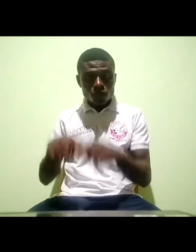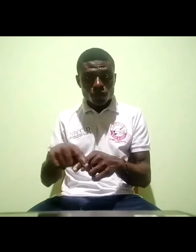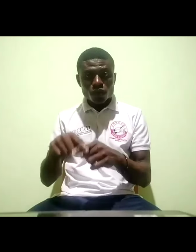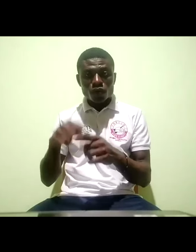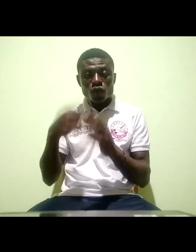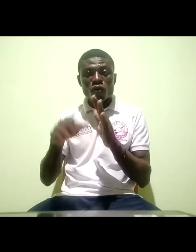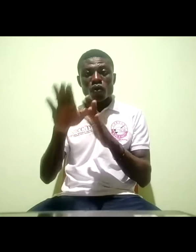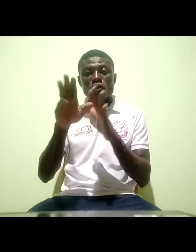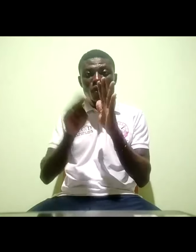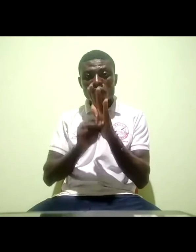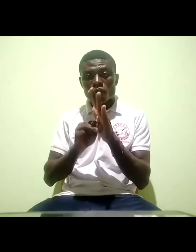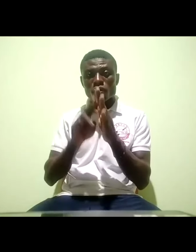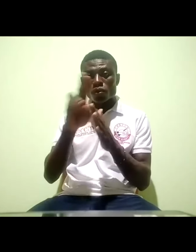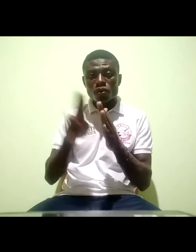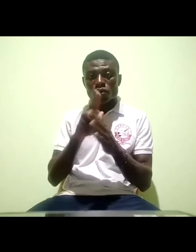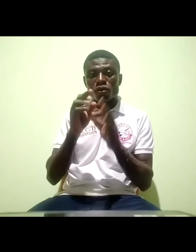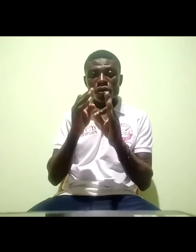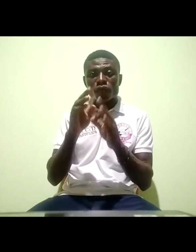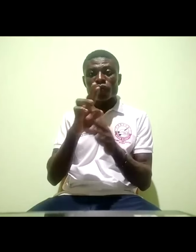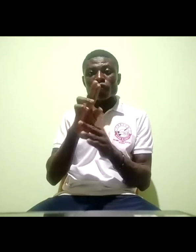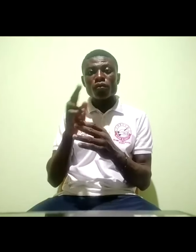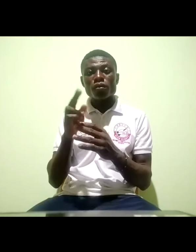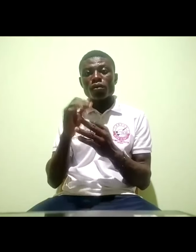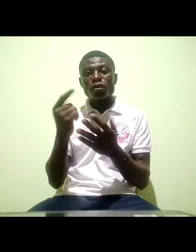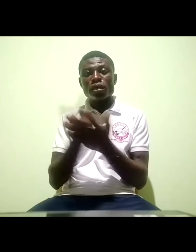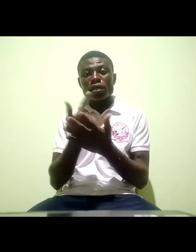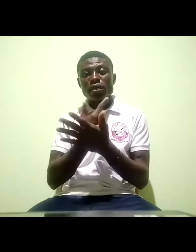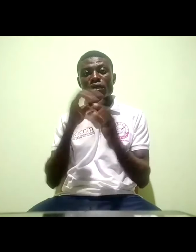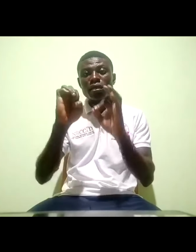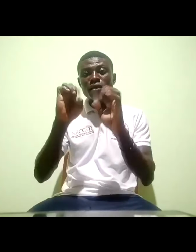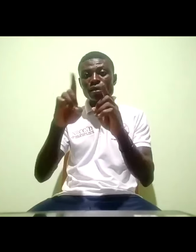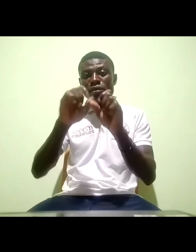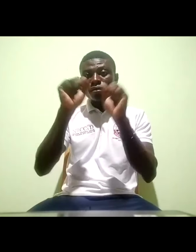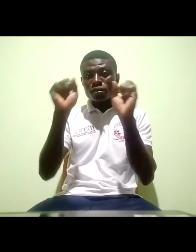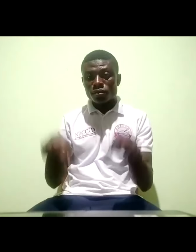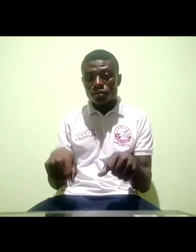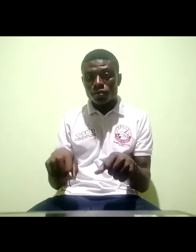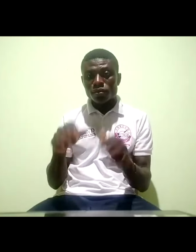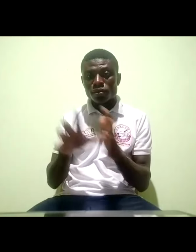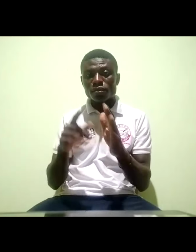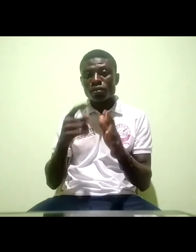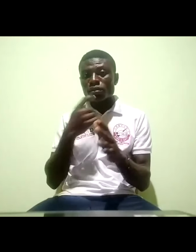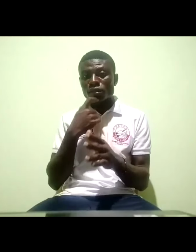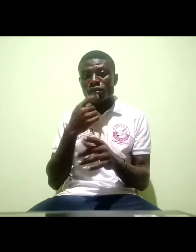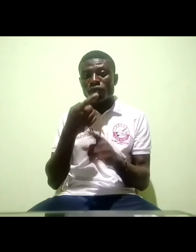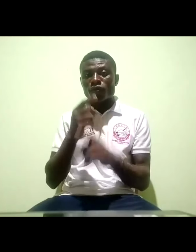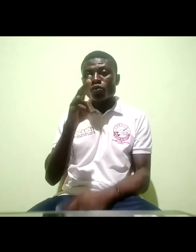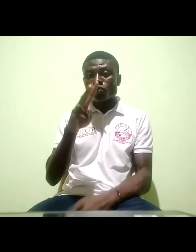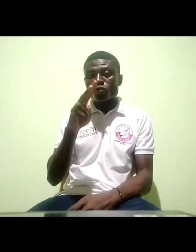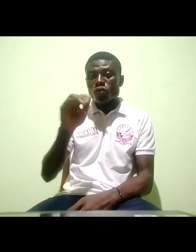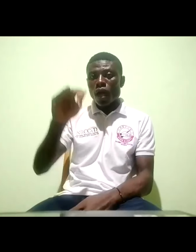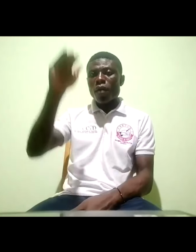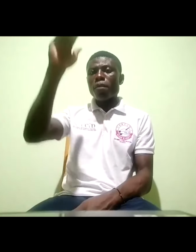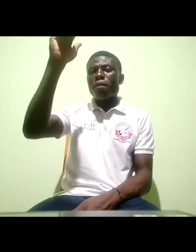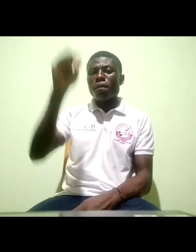is going under. If it's the Ghana educational system, then they usually say from 2 years upwards. So